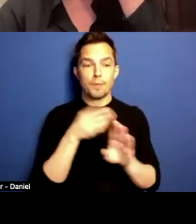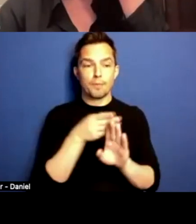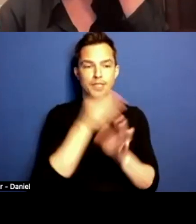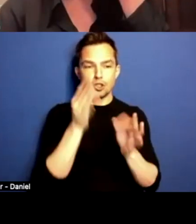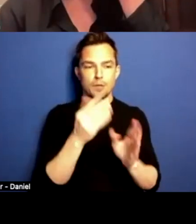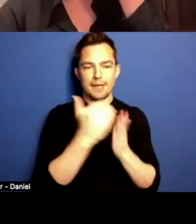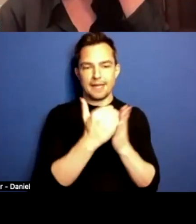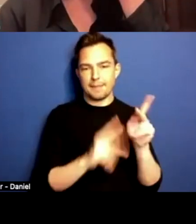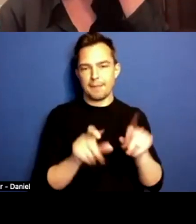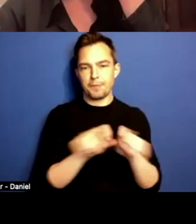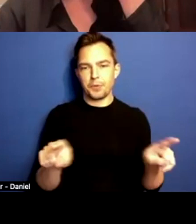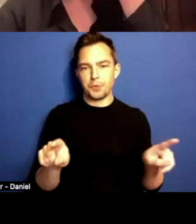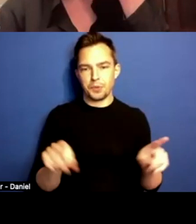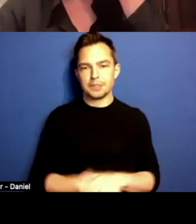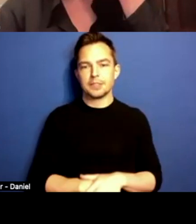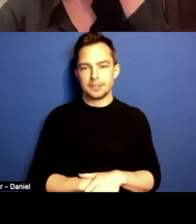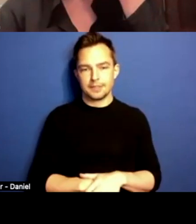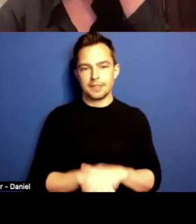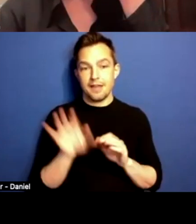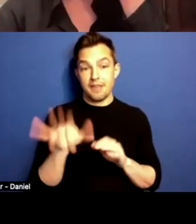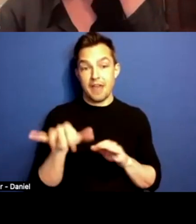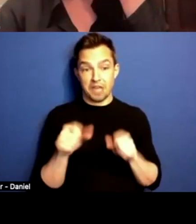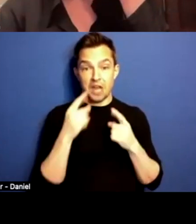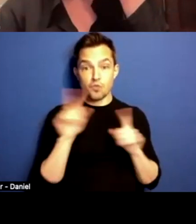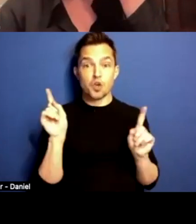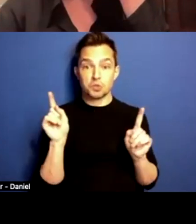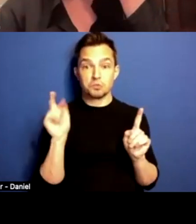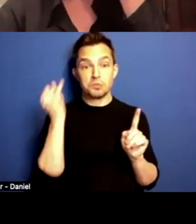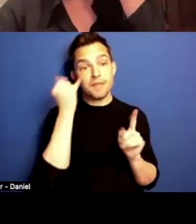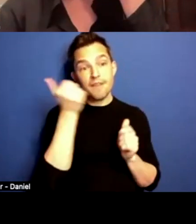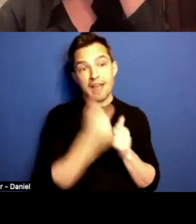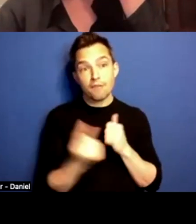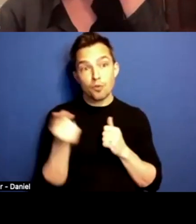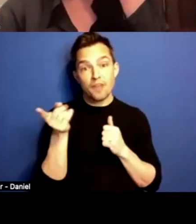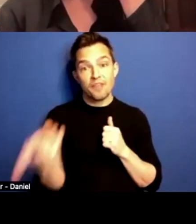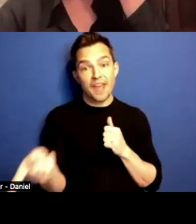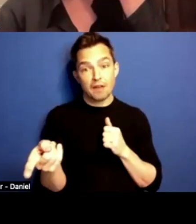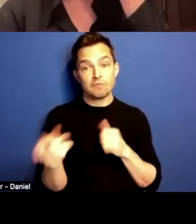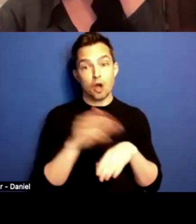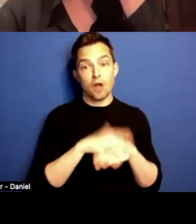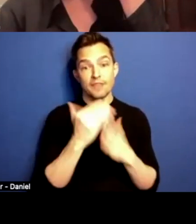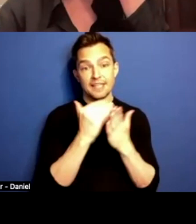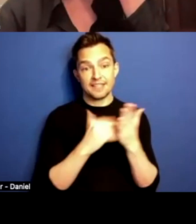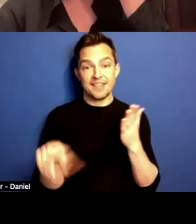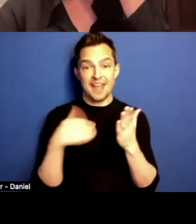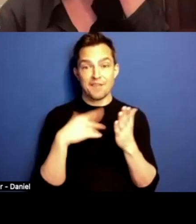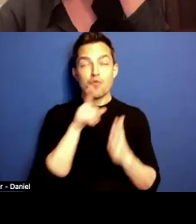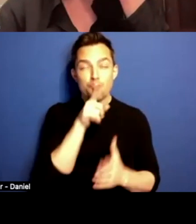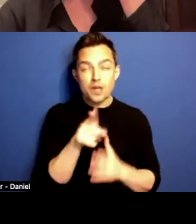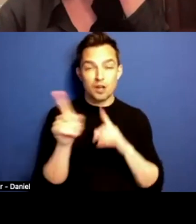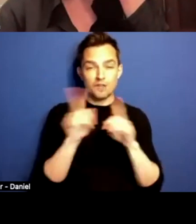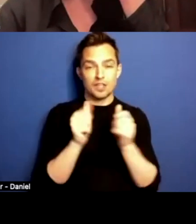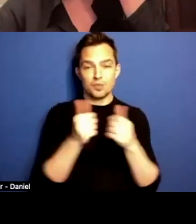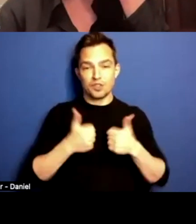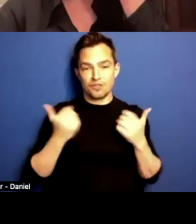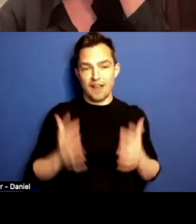people. That can work if everyone on that list has had a real conversation with the survivor